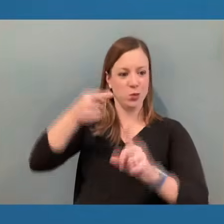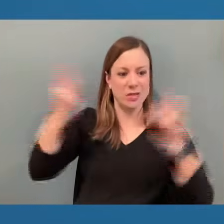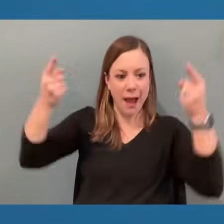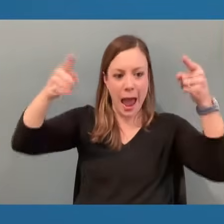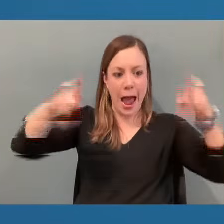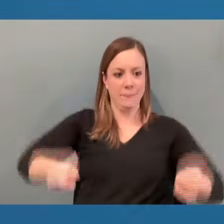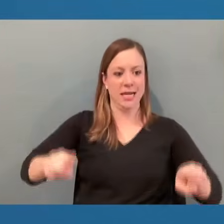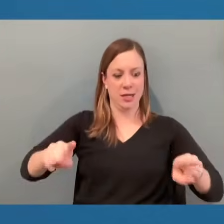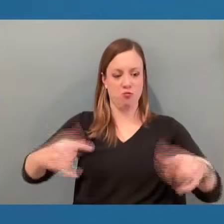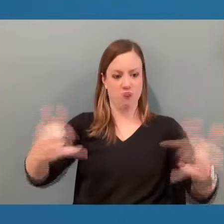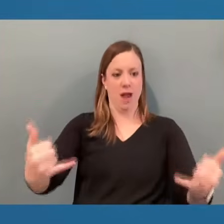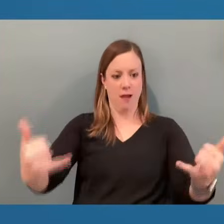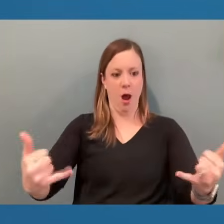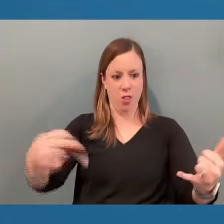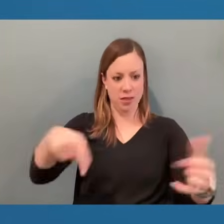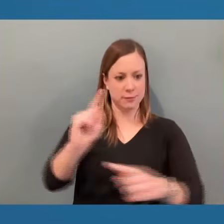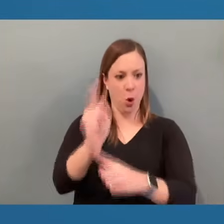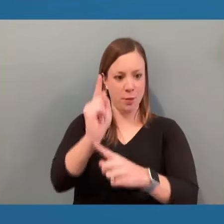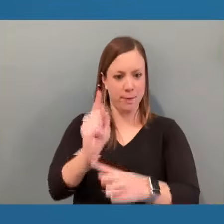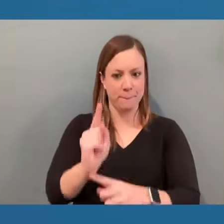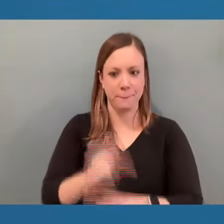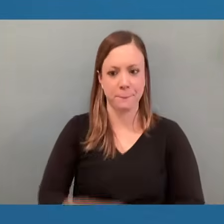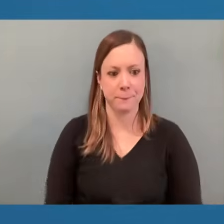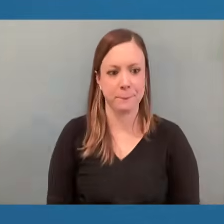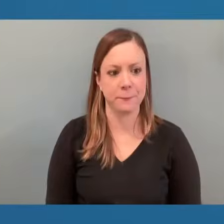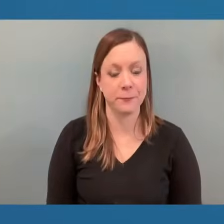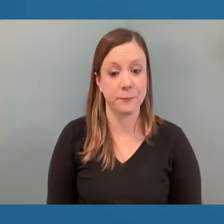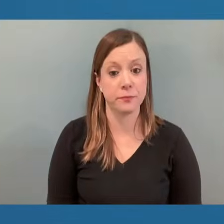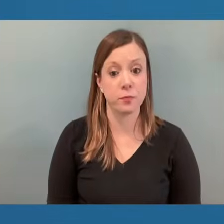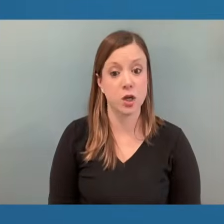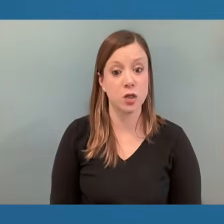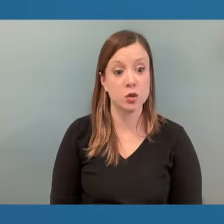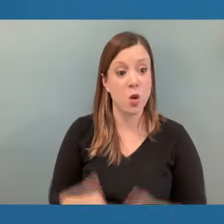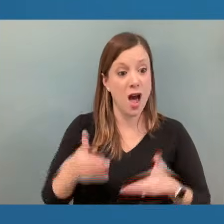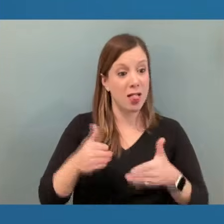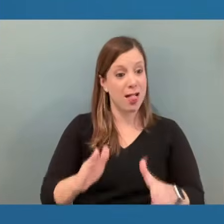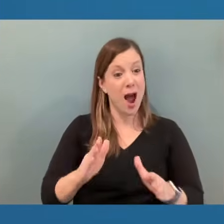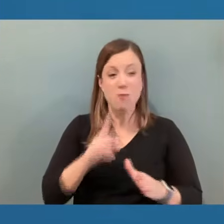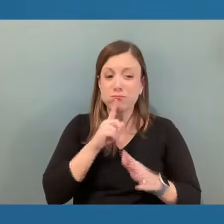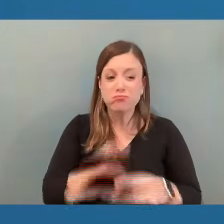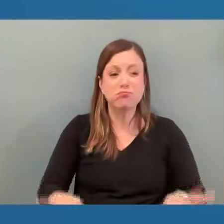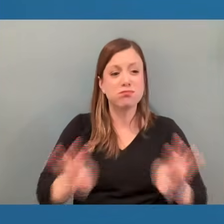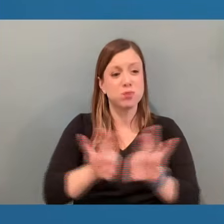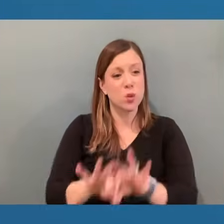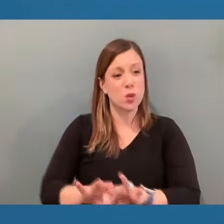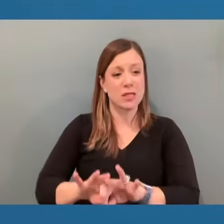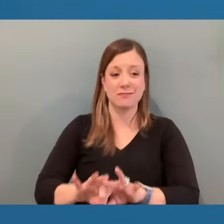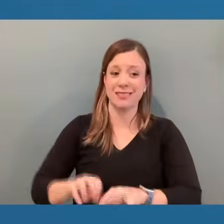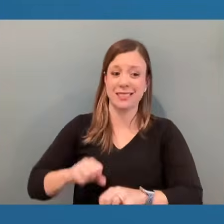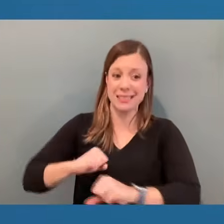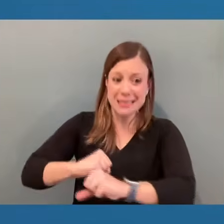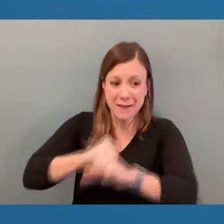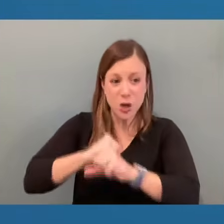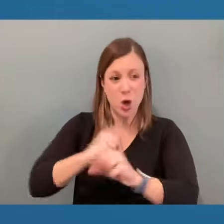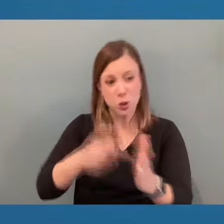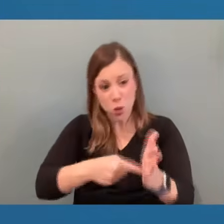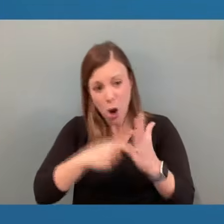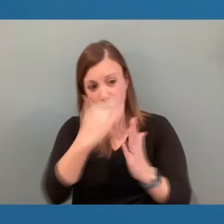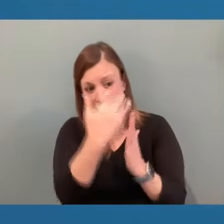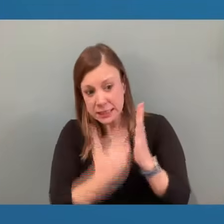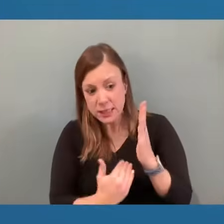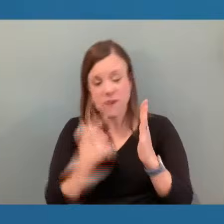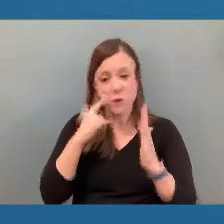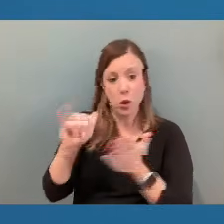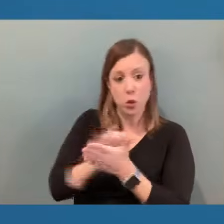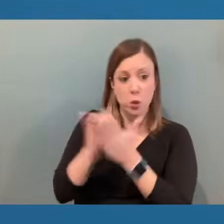this moment. By ensuring key safeguards, guardrails to protect New Yorkers who are faced with a grave